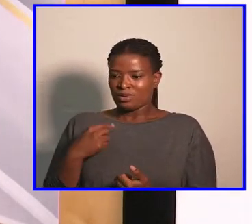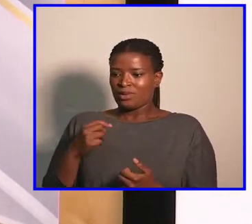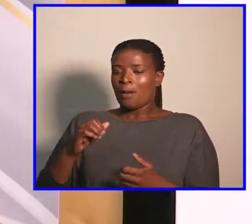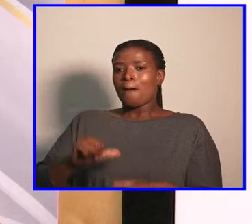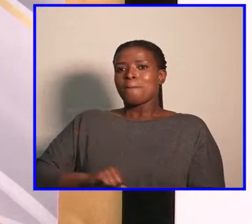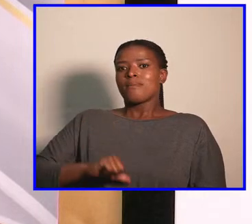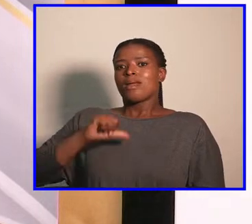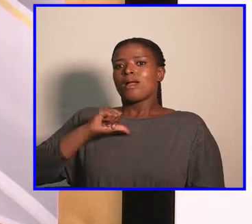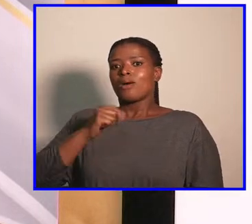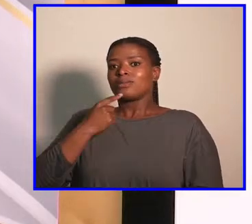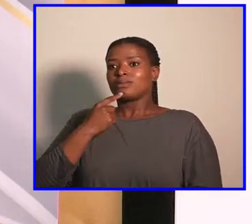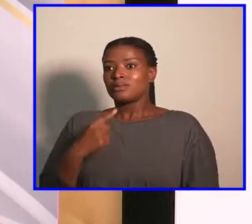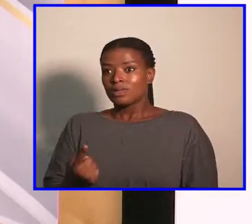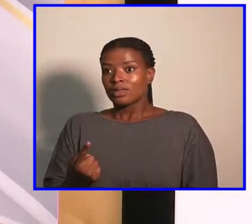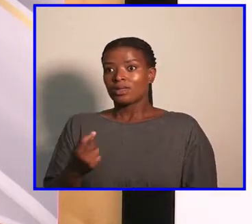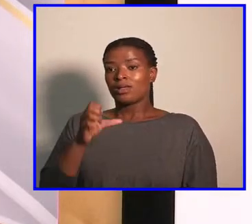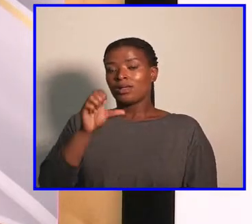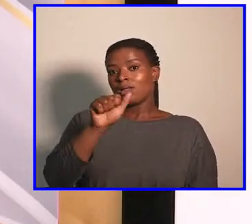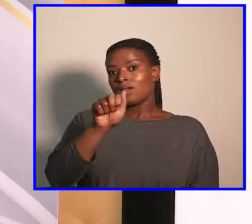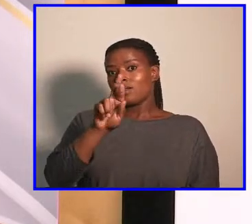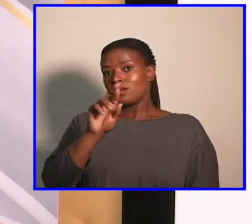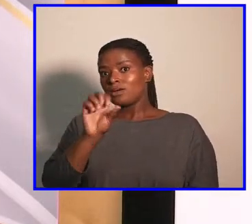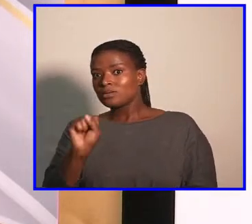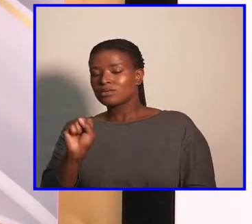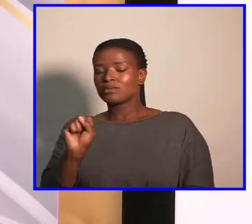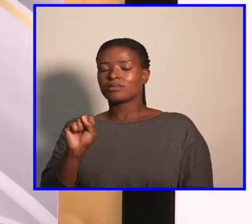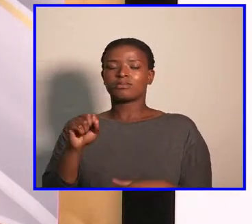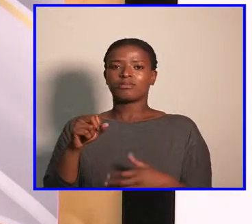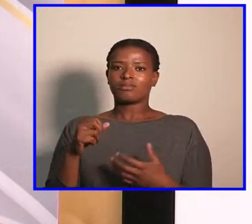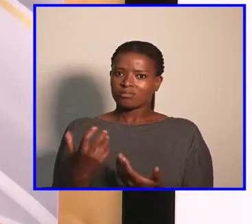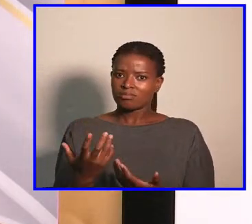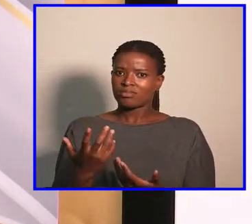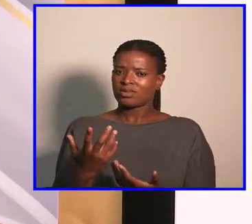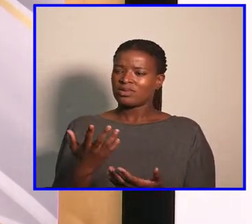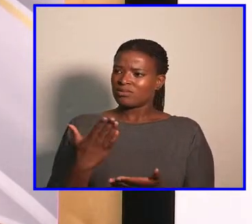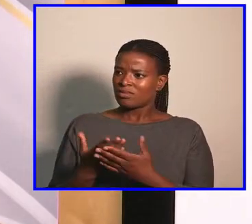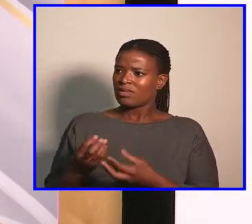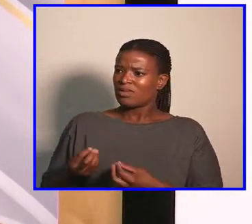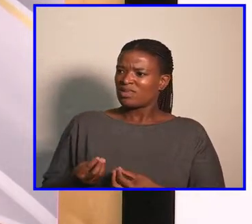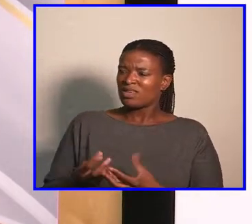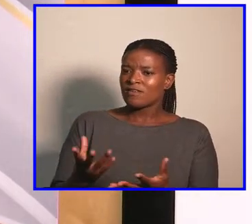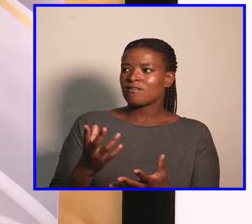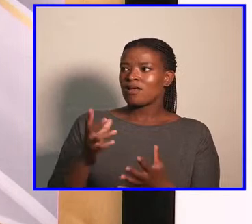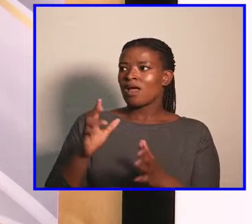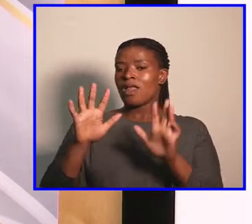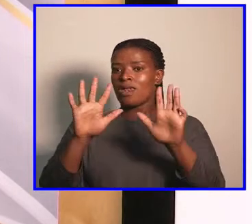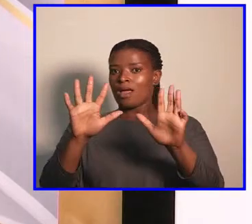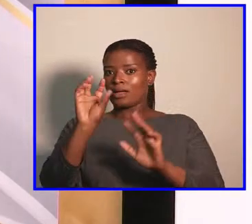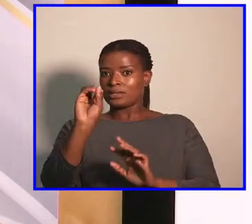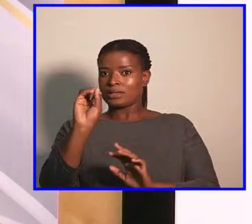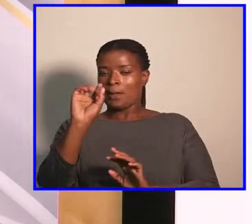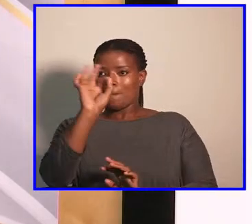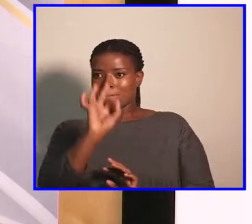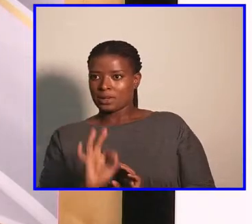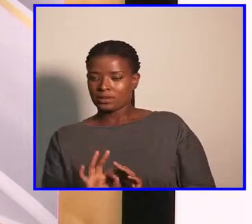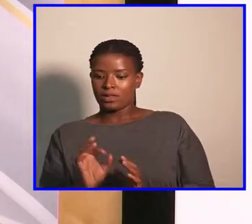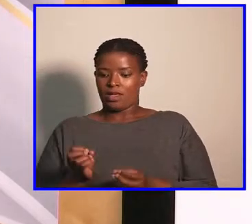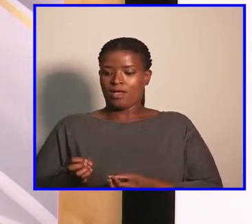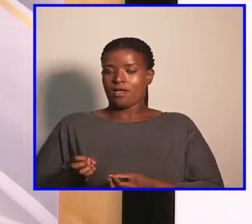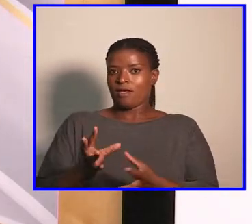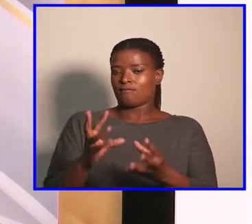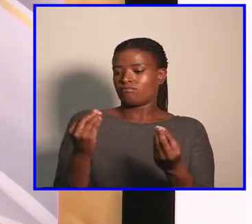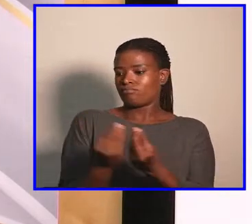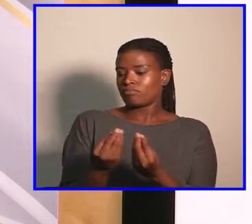whom we affectionately call SARS provides 90% of the resources needed